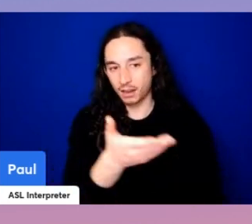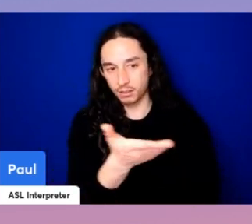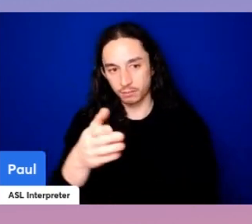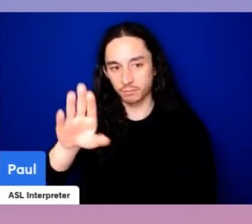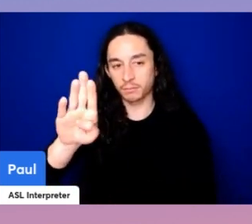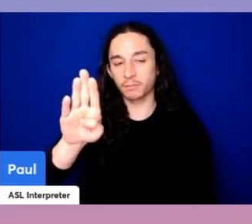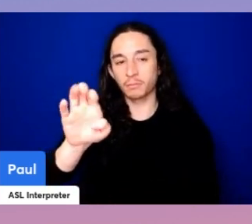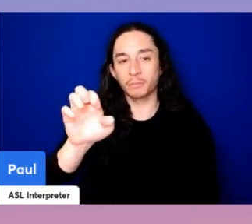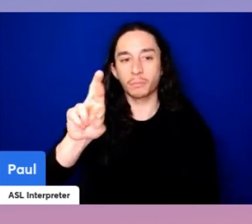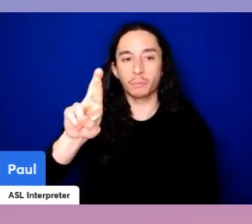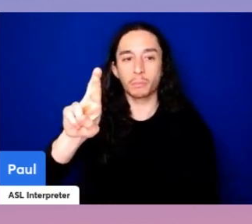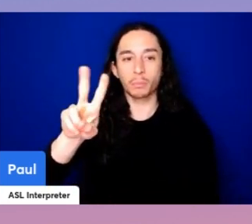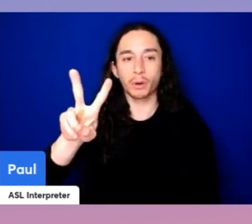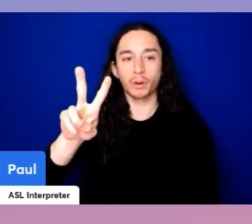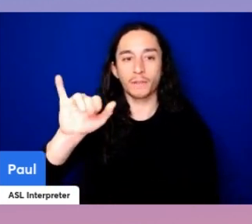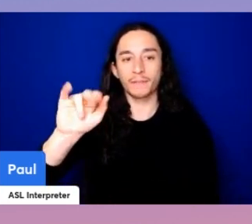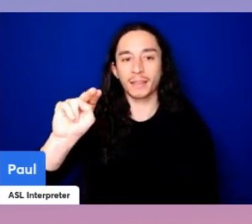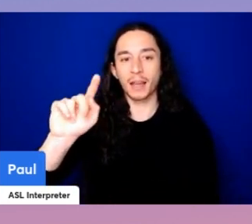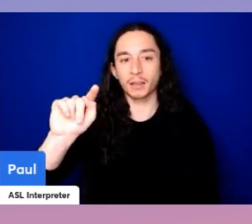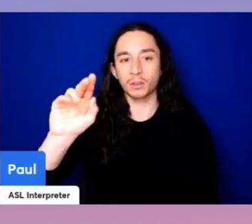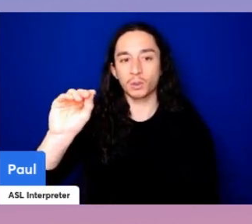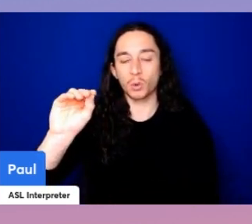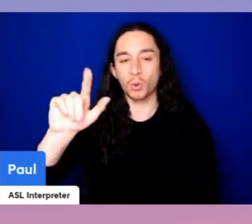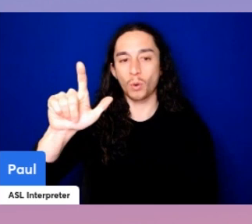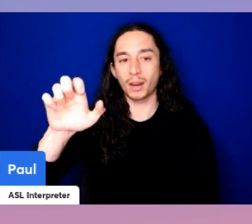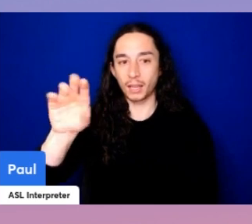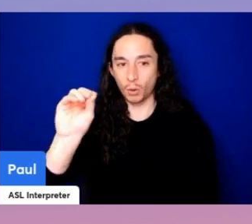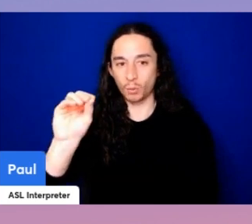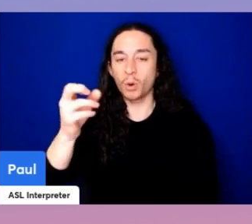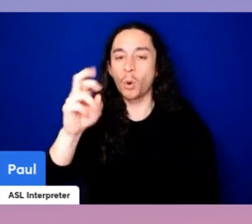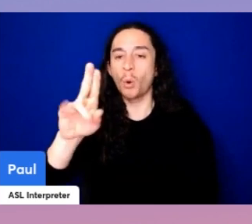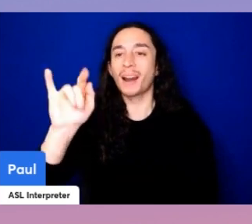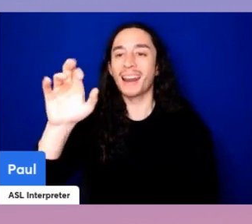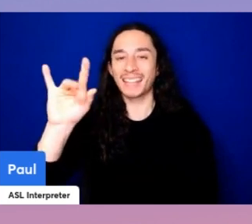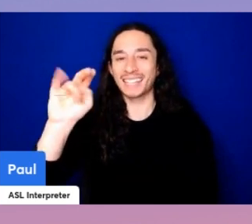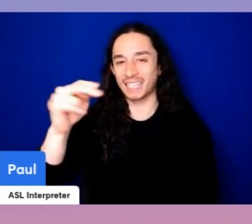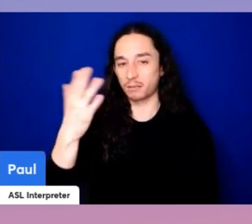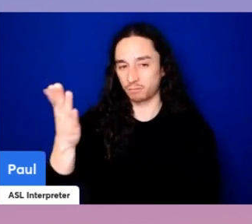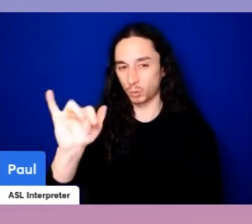me in LinkedIn, Bervianto Leo Pratama.